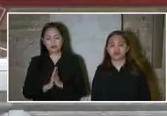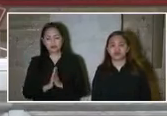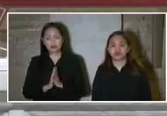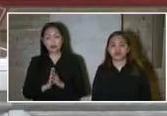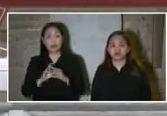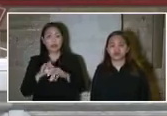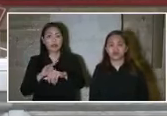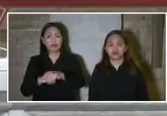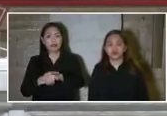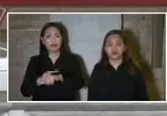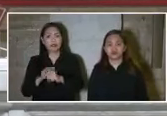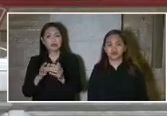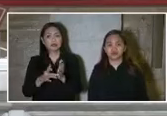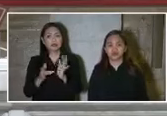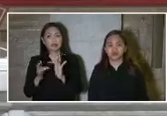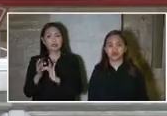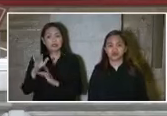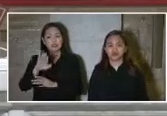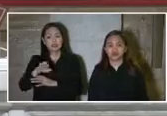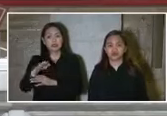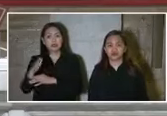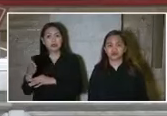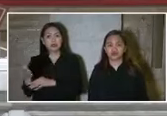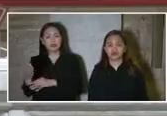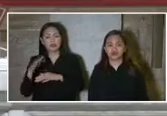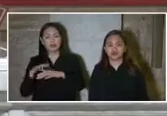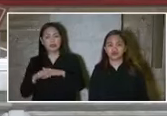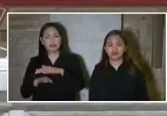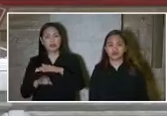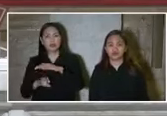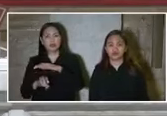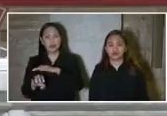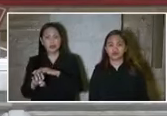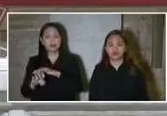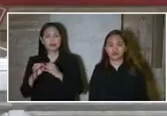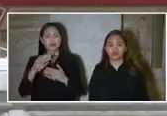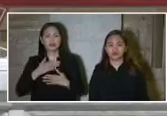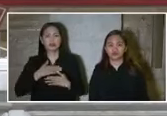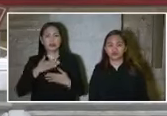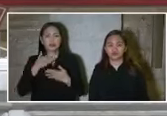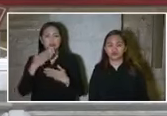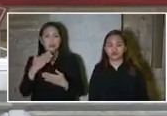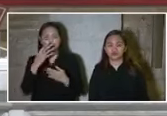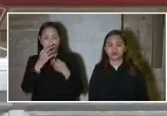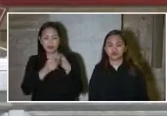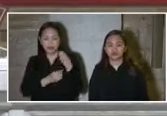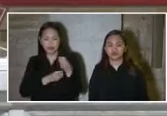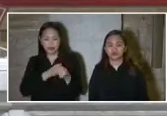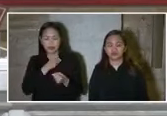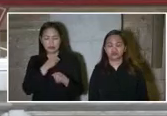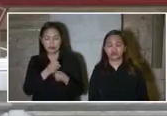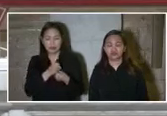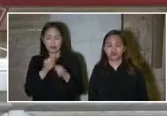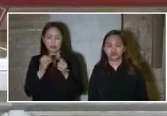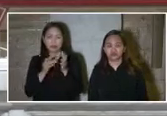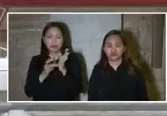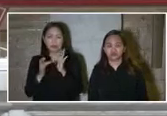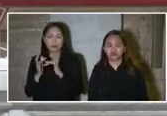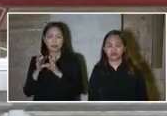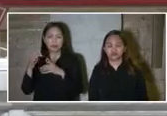At the time he was betrayed and entered willingly into his passion, he took